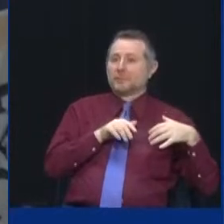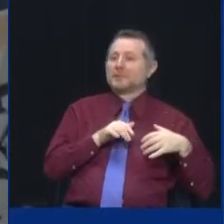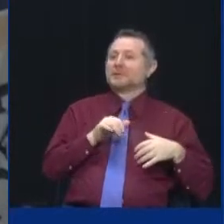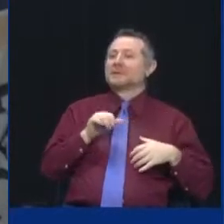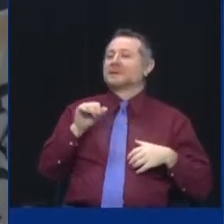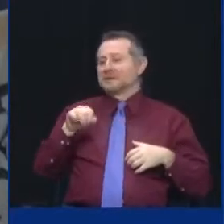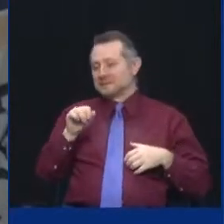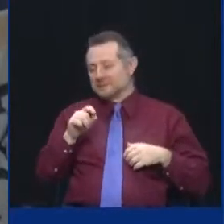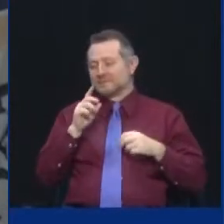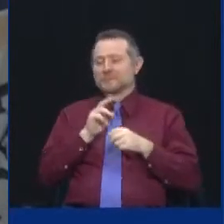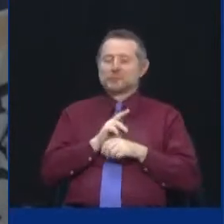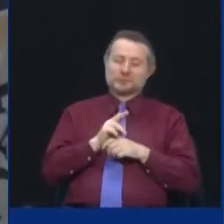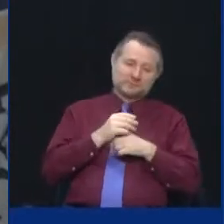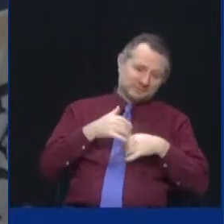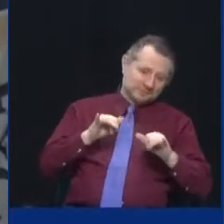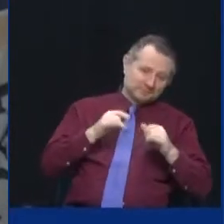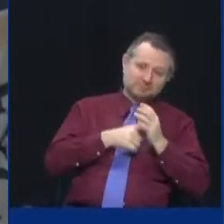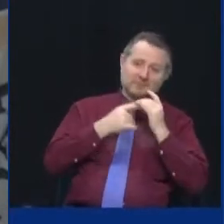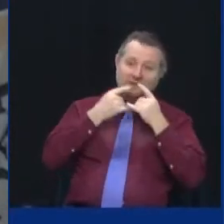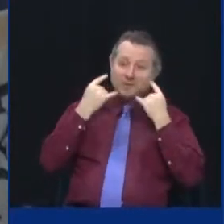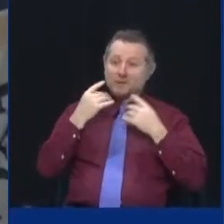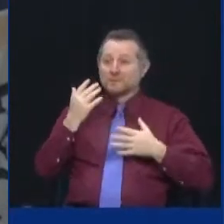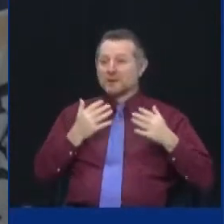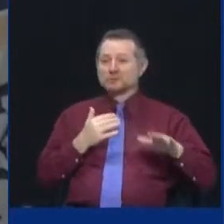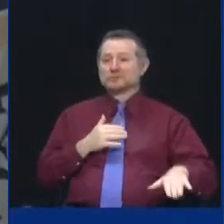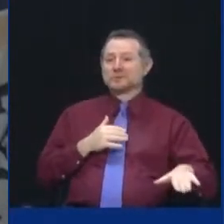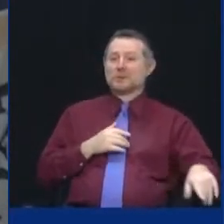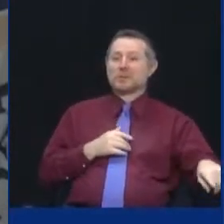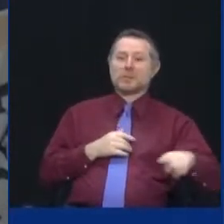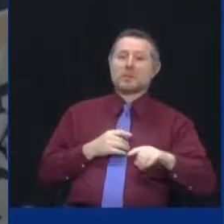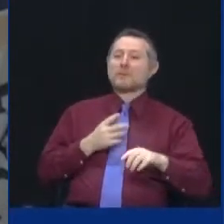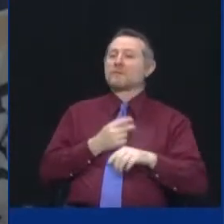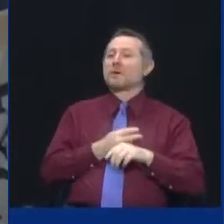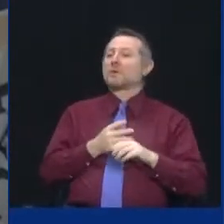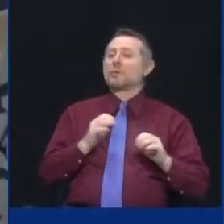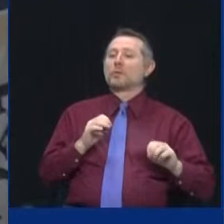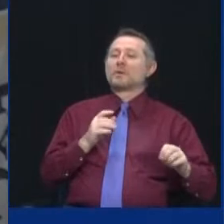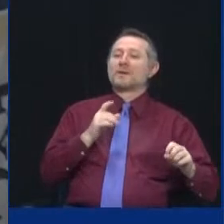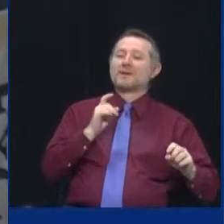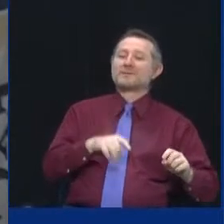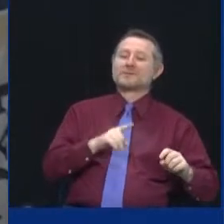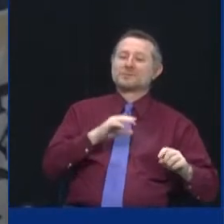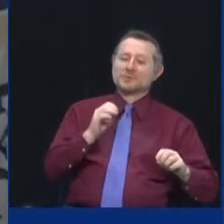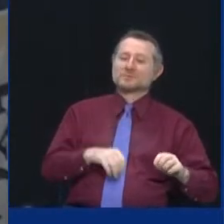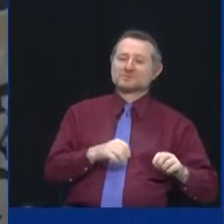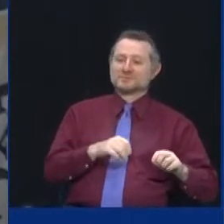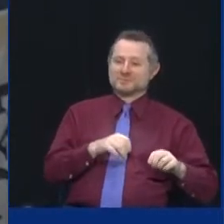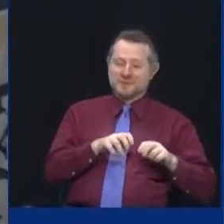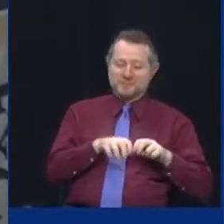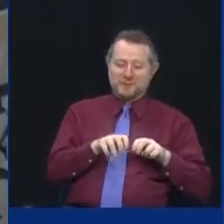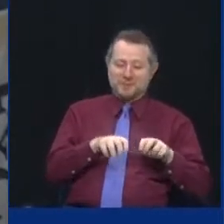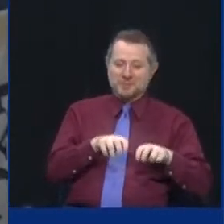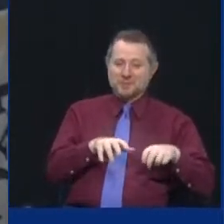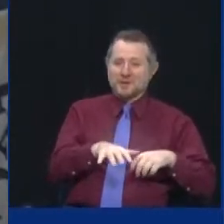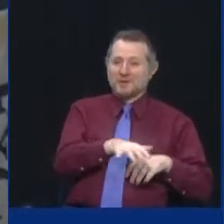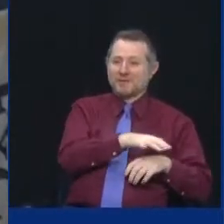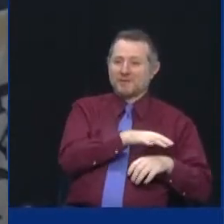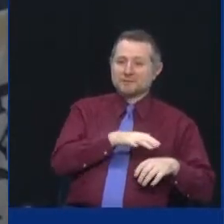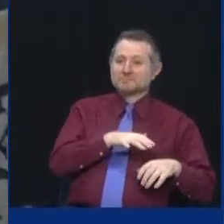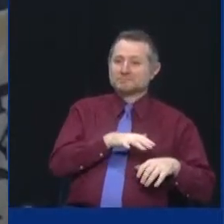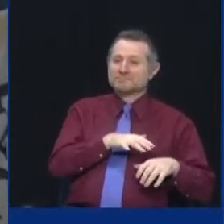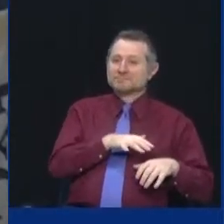next to an unvaccinated person, child, but it's seat for seat in the vaccinated section.